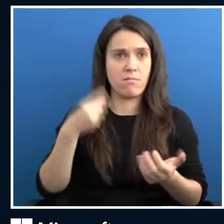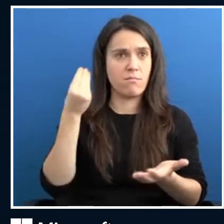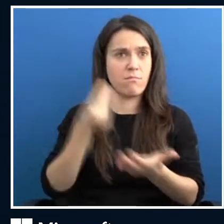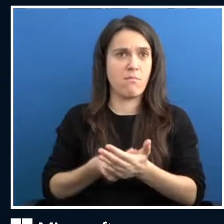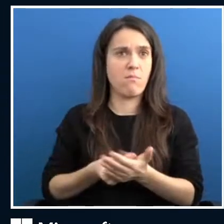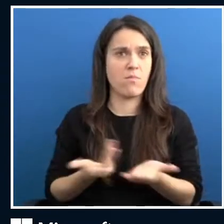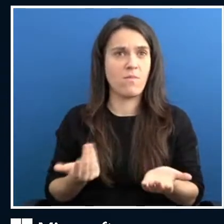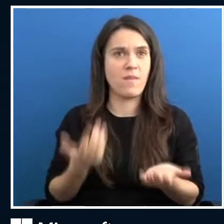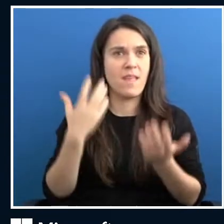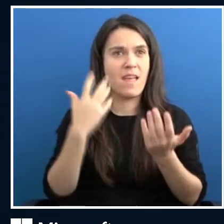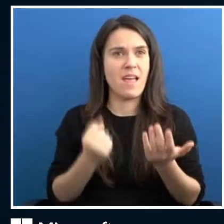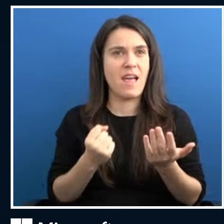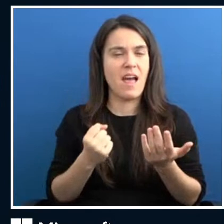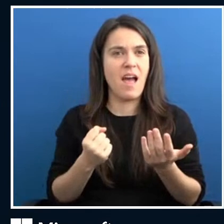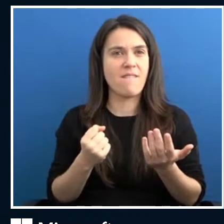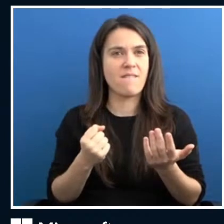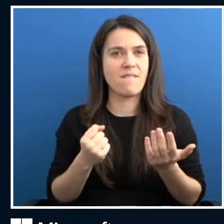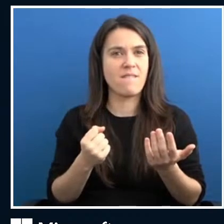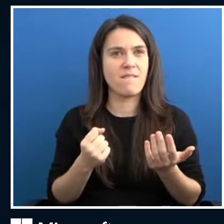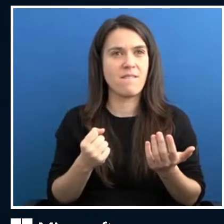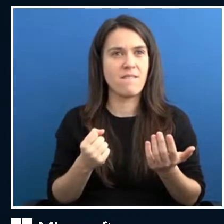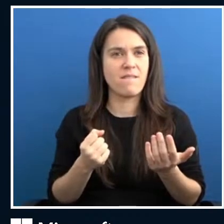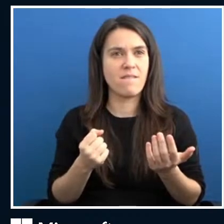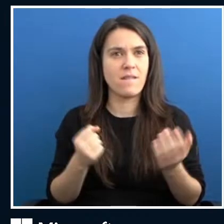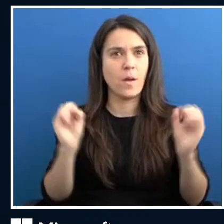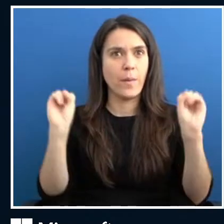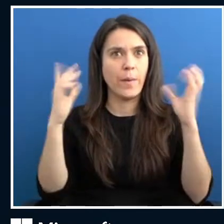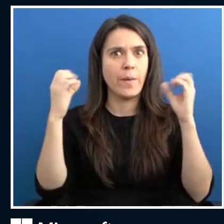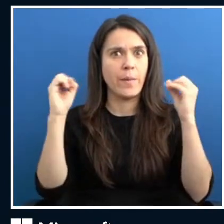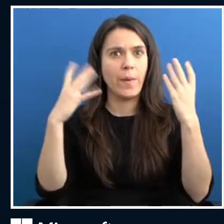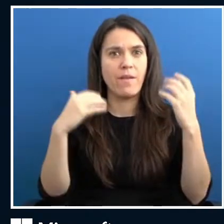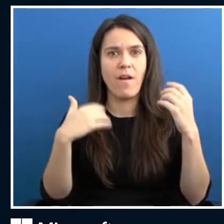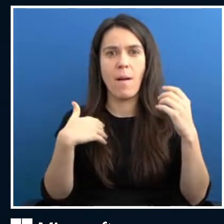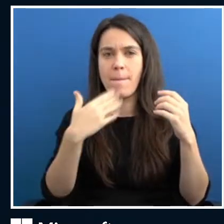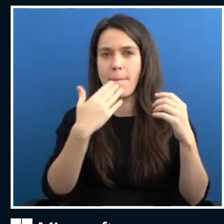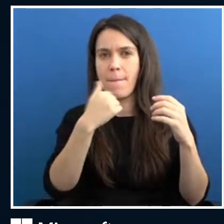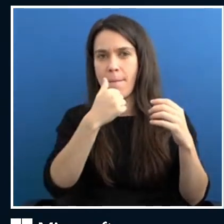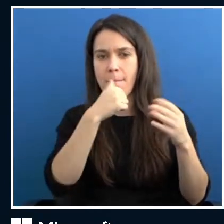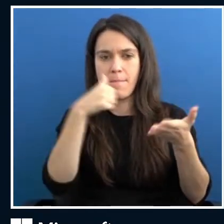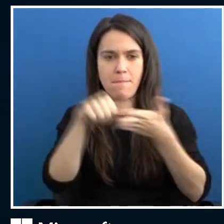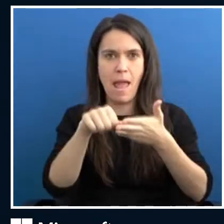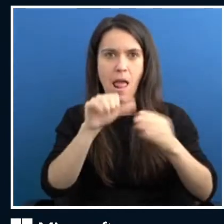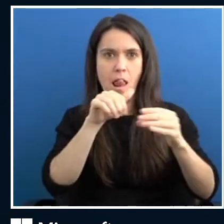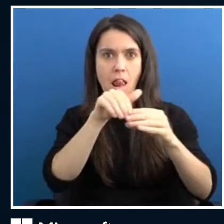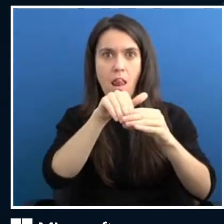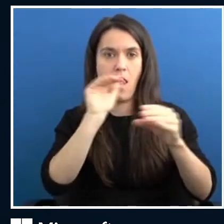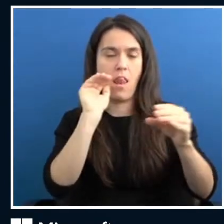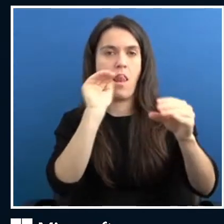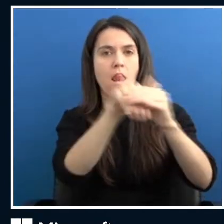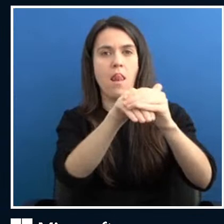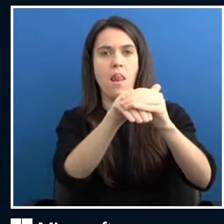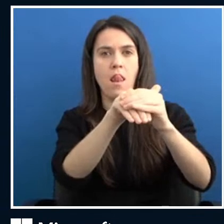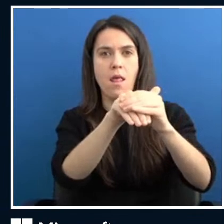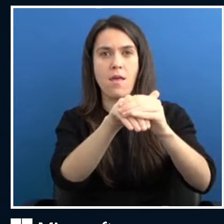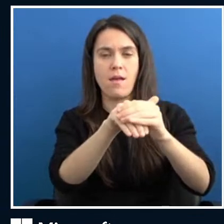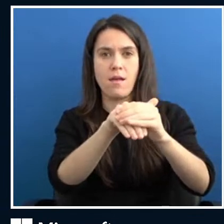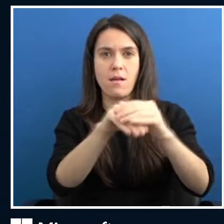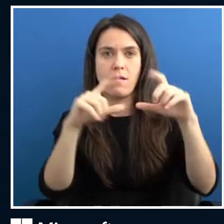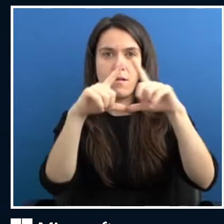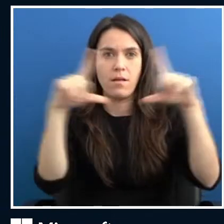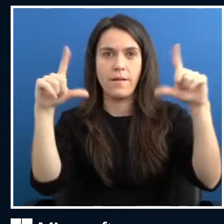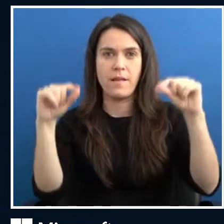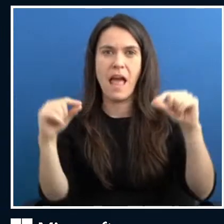sensor that will notify you if your mailbox has been open or closed. It works with the Wi-Fi.